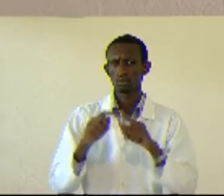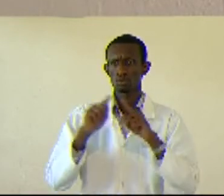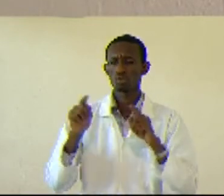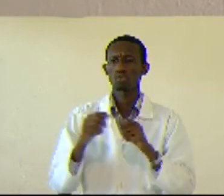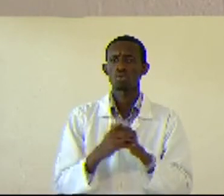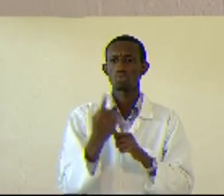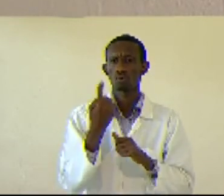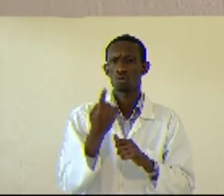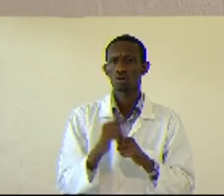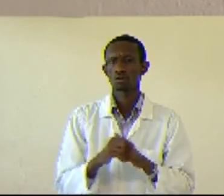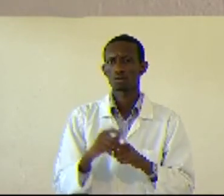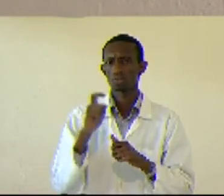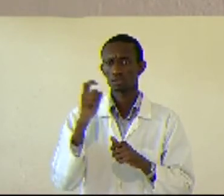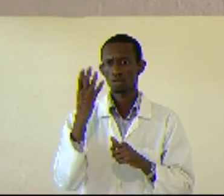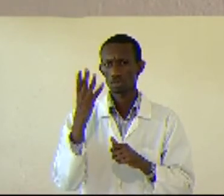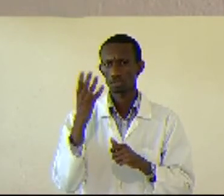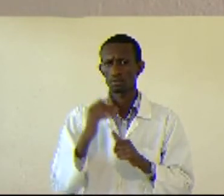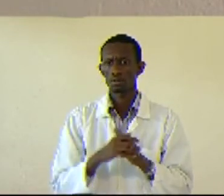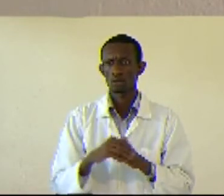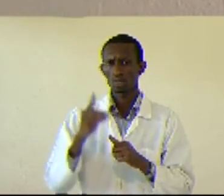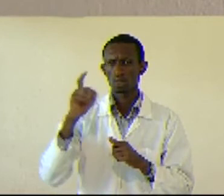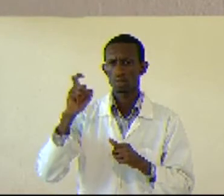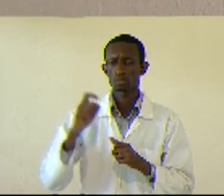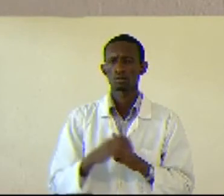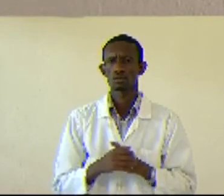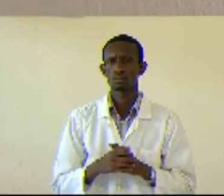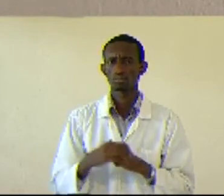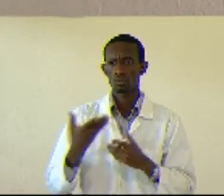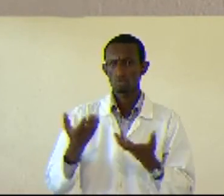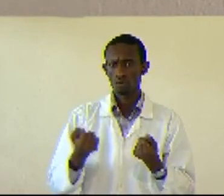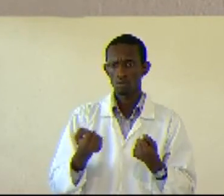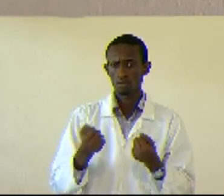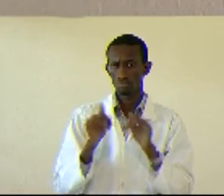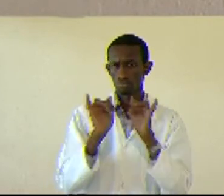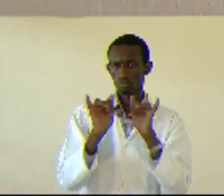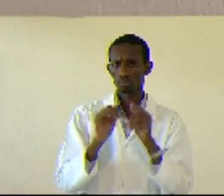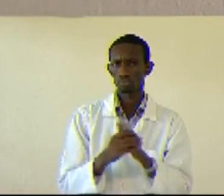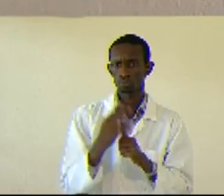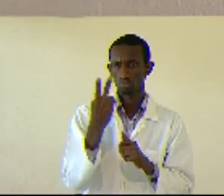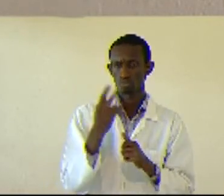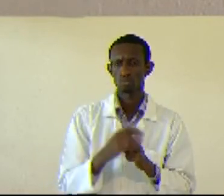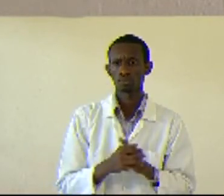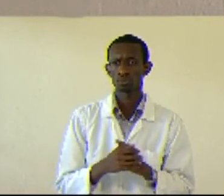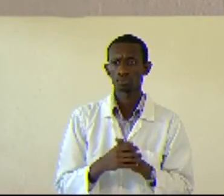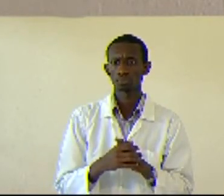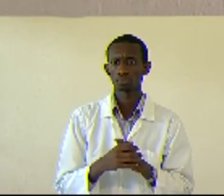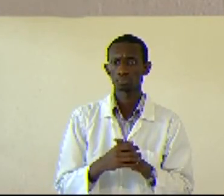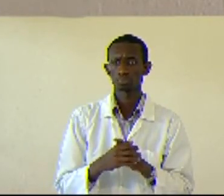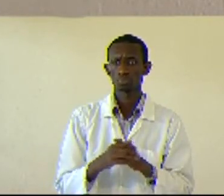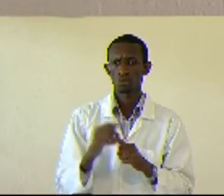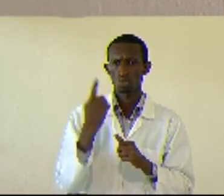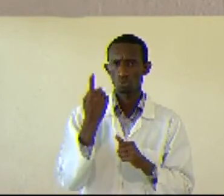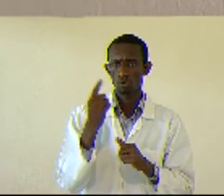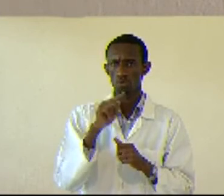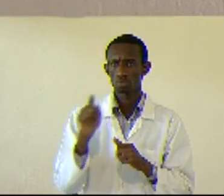squared dx. You have a constant that is 2 times integral of 1 of